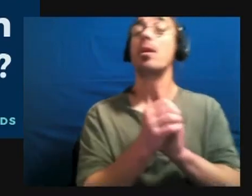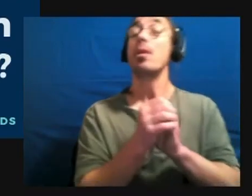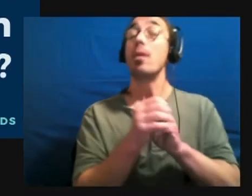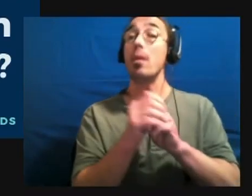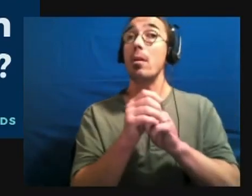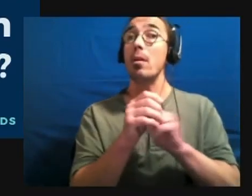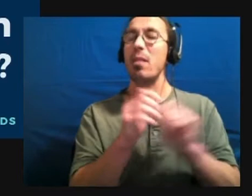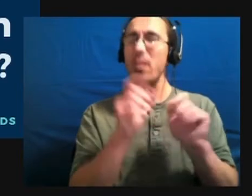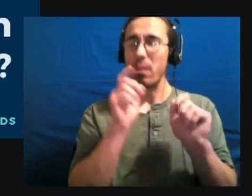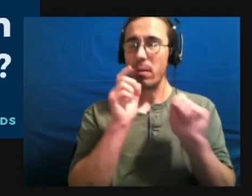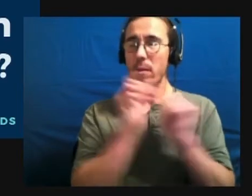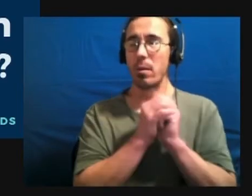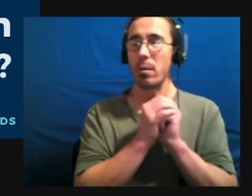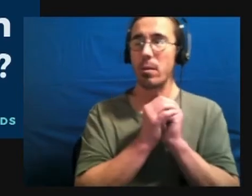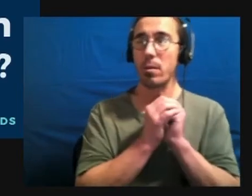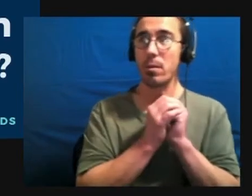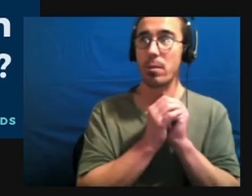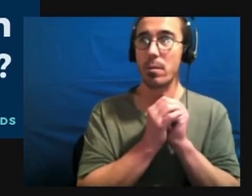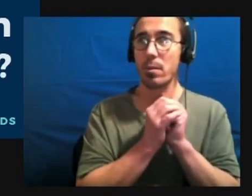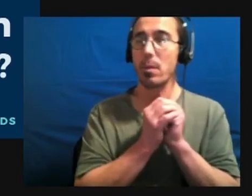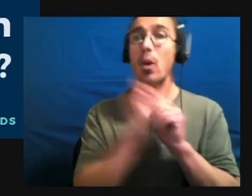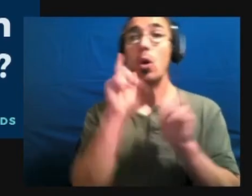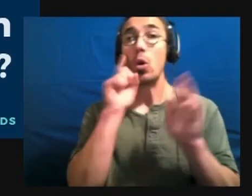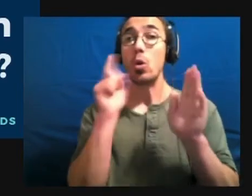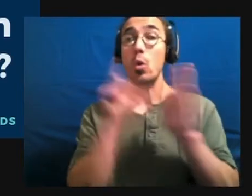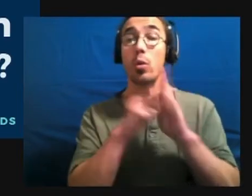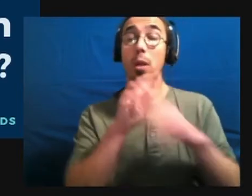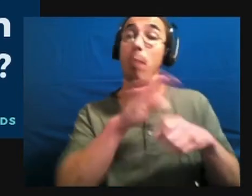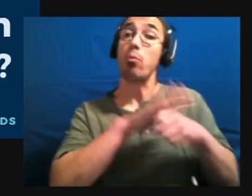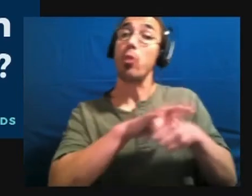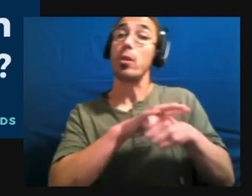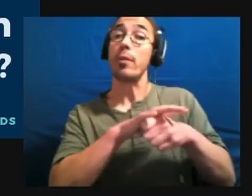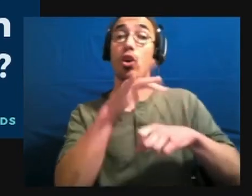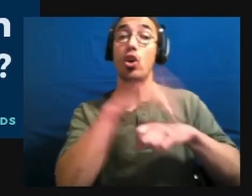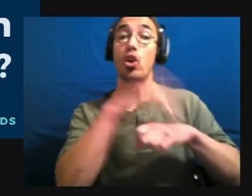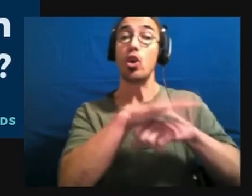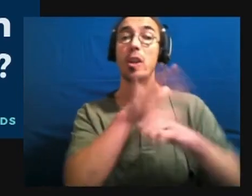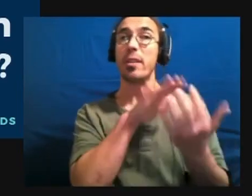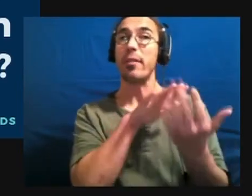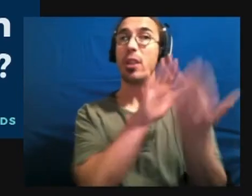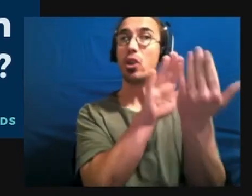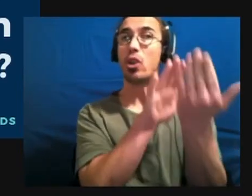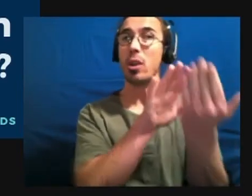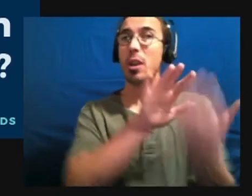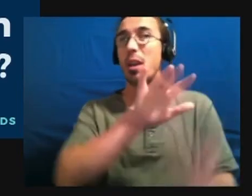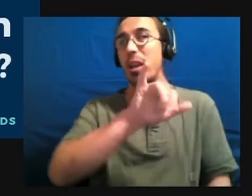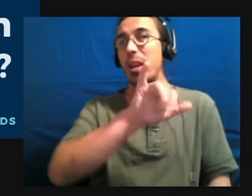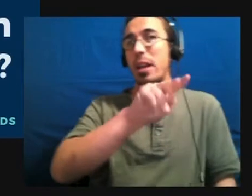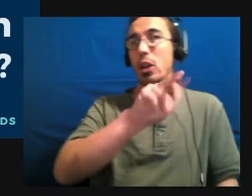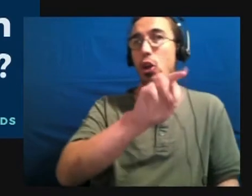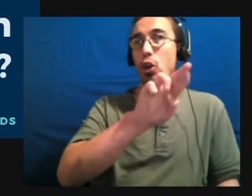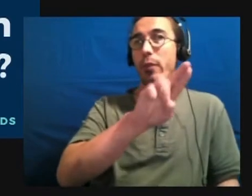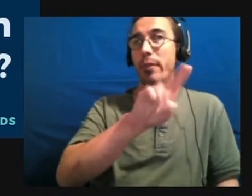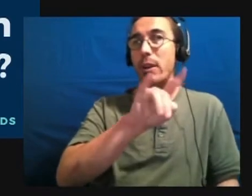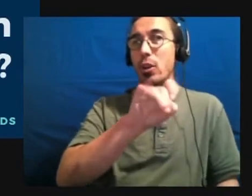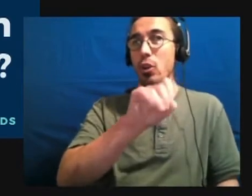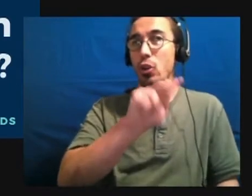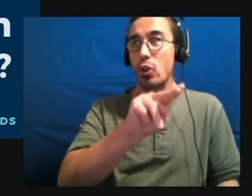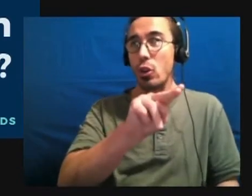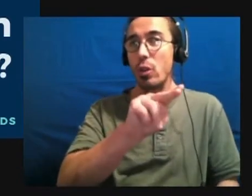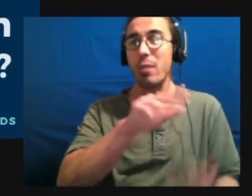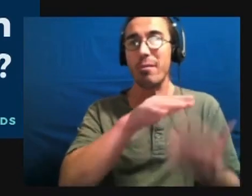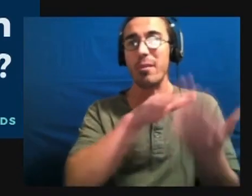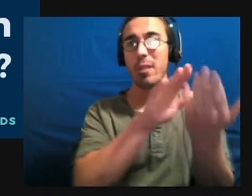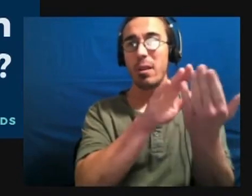see the pressure for early interventions becomes more and more every year when we talk